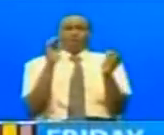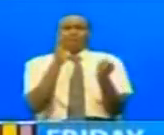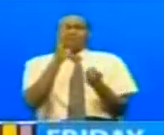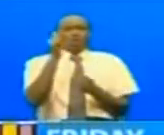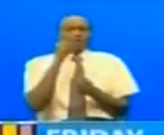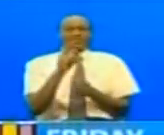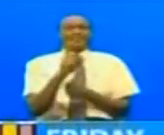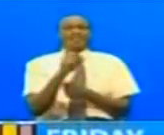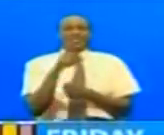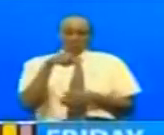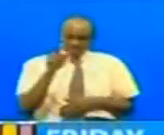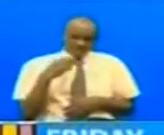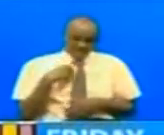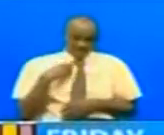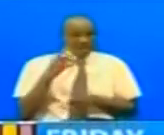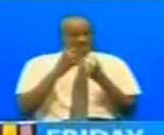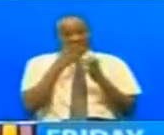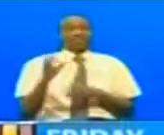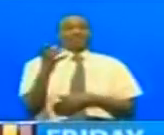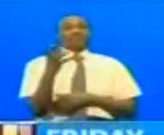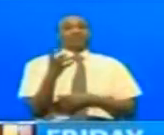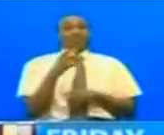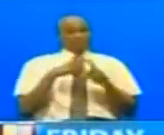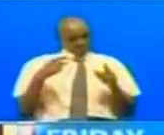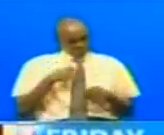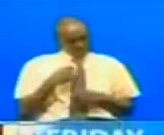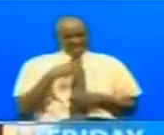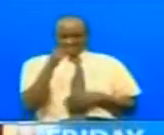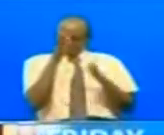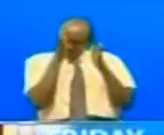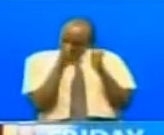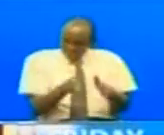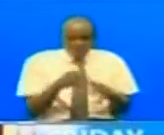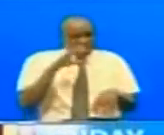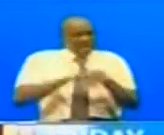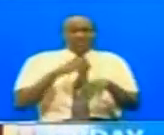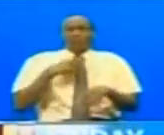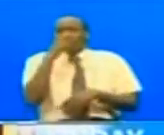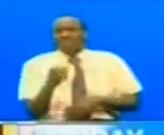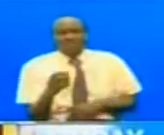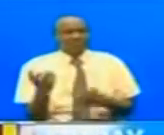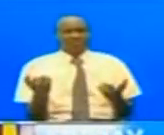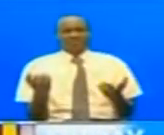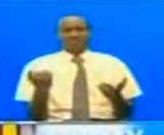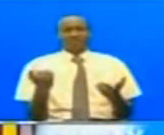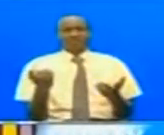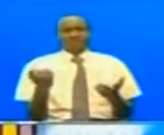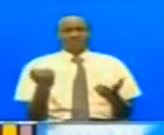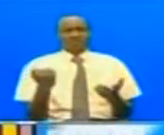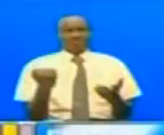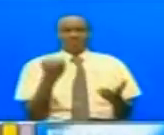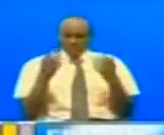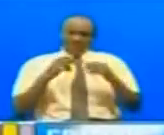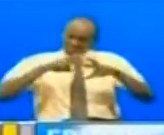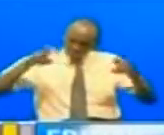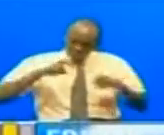was charged having a grenade, and to me, that person, where he got that grenade, will go back and Get some more.